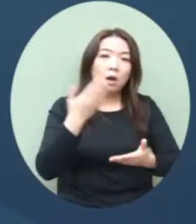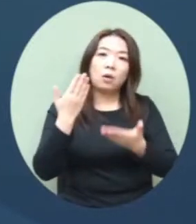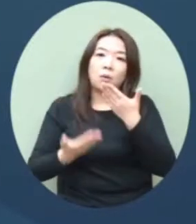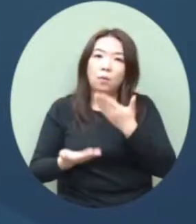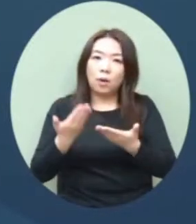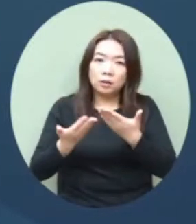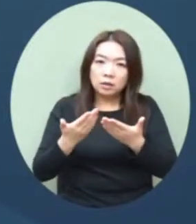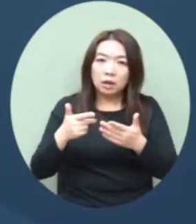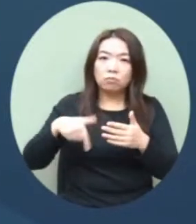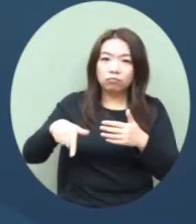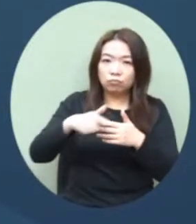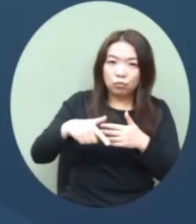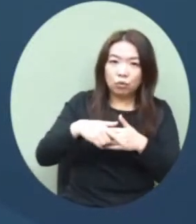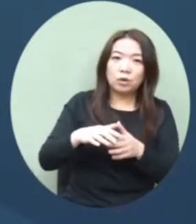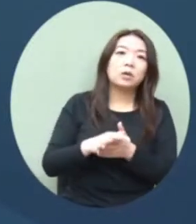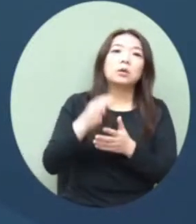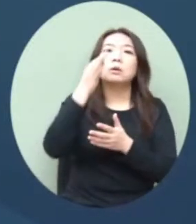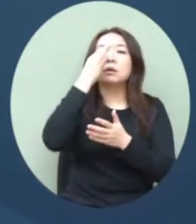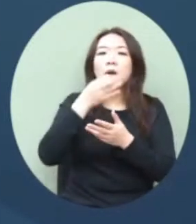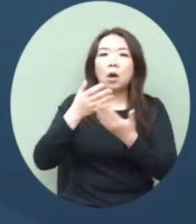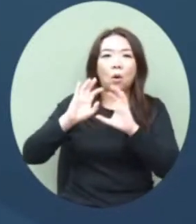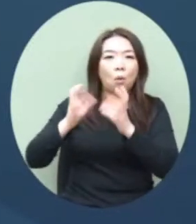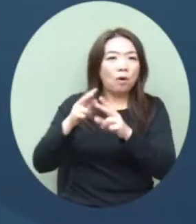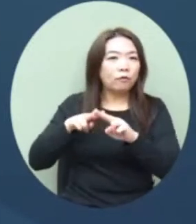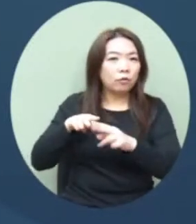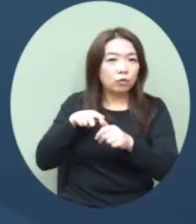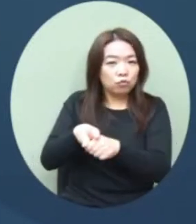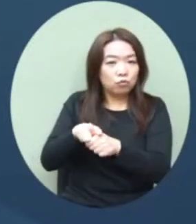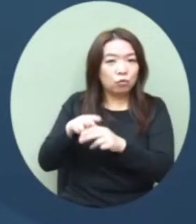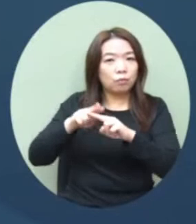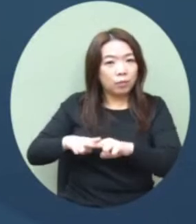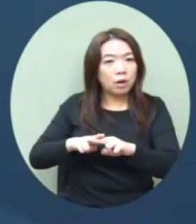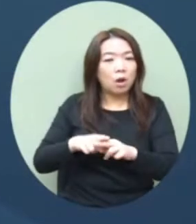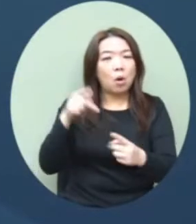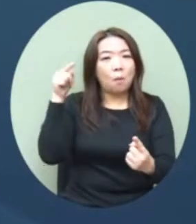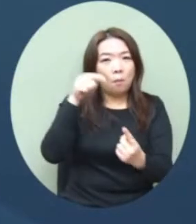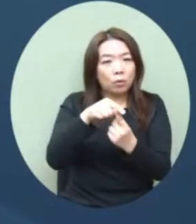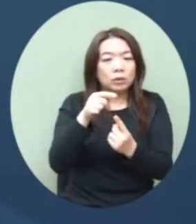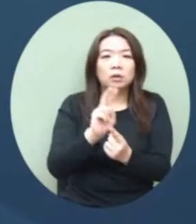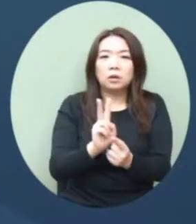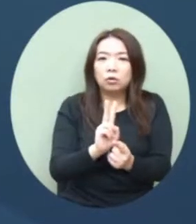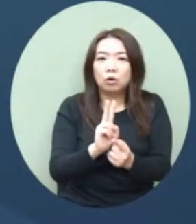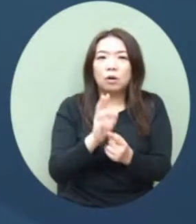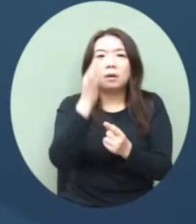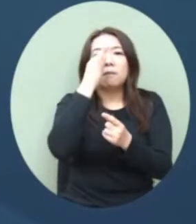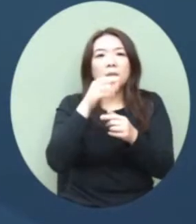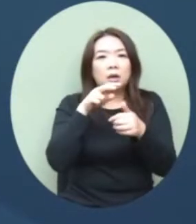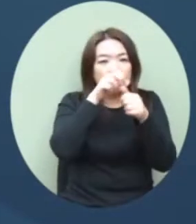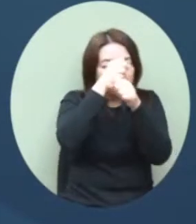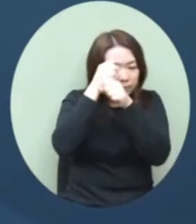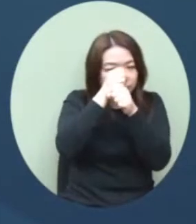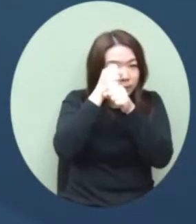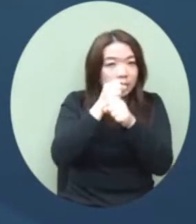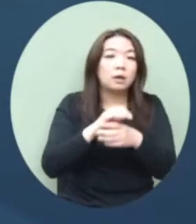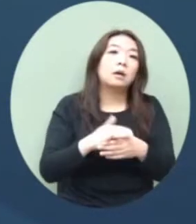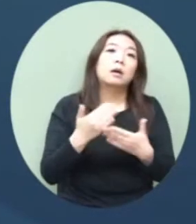testing in the mainland. And when we do our DT, the purpose is to test